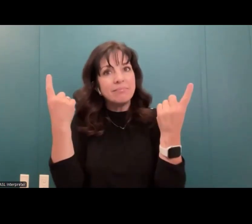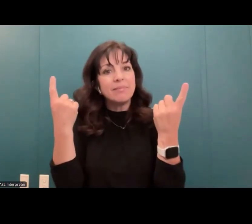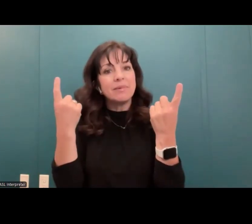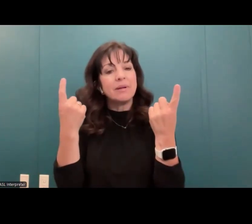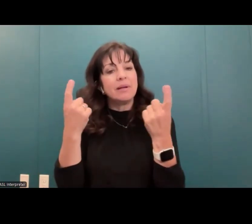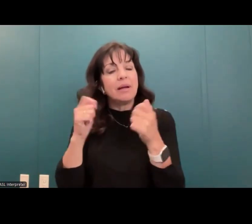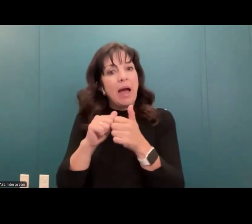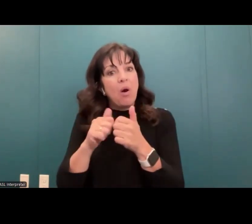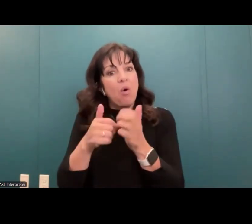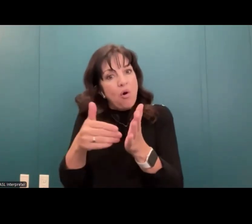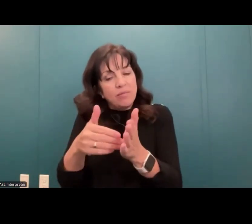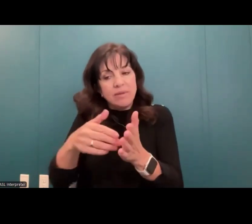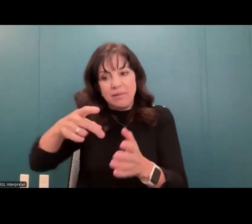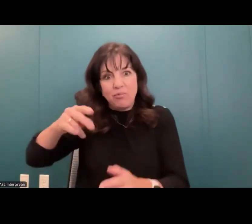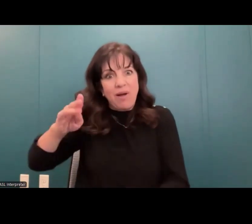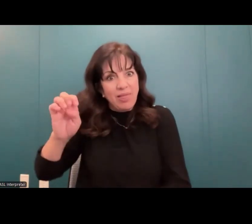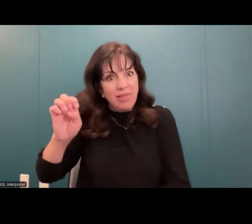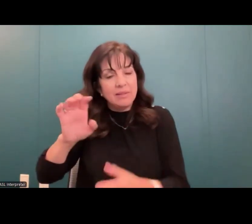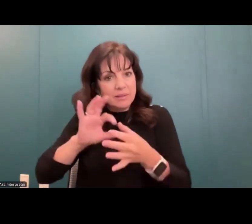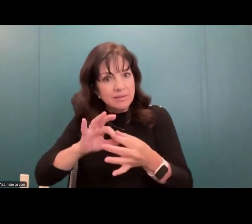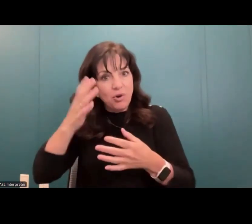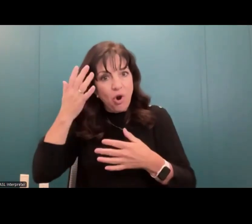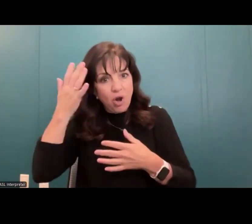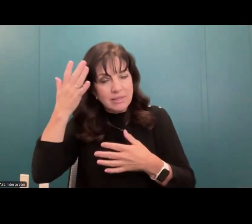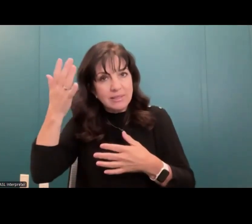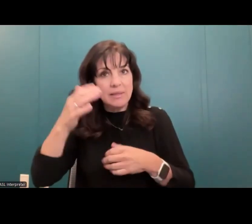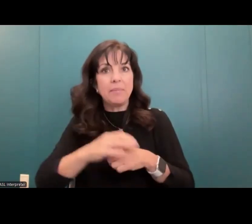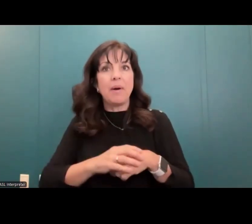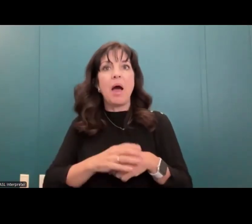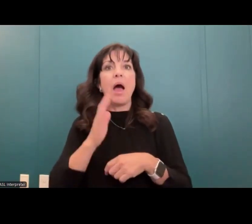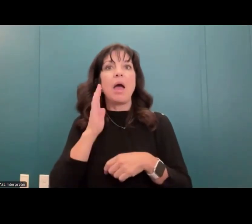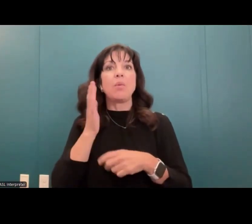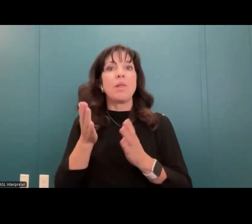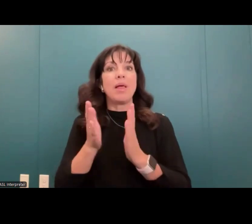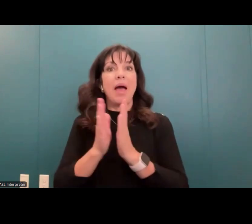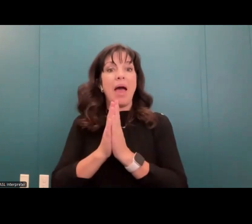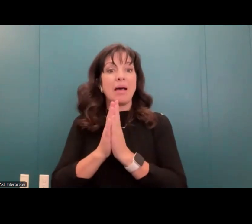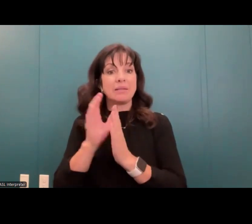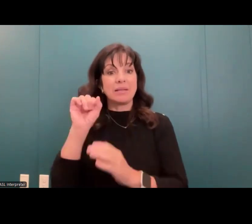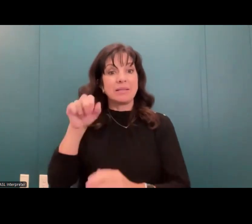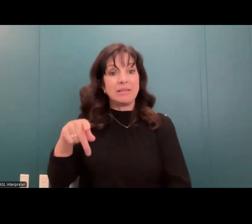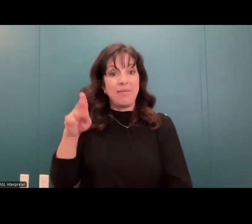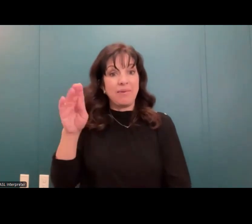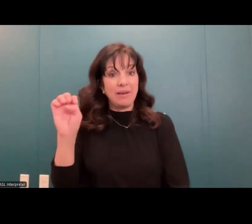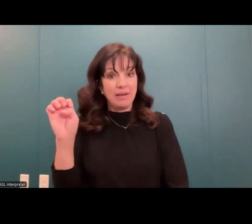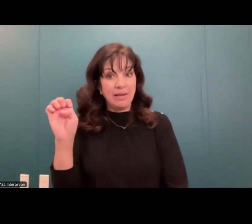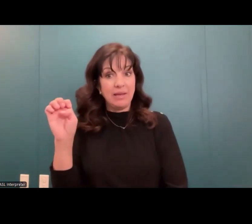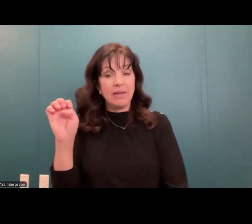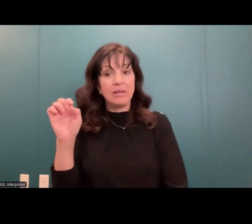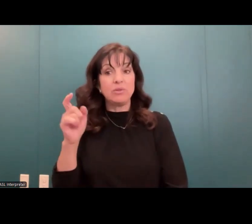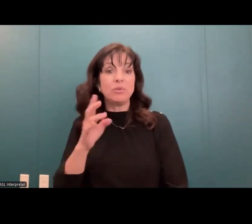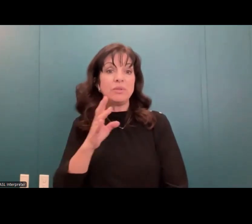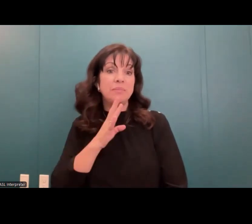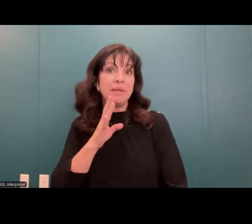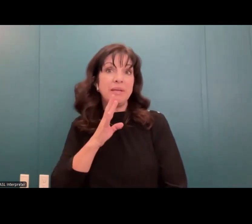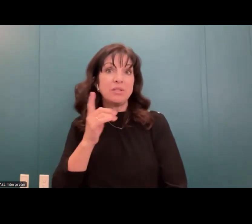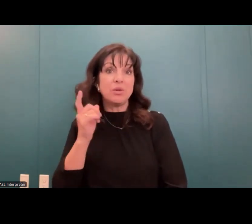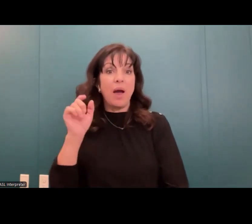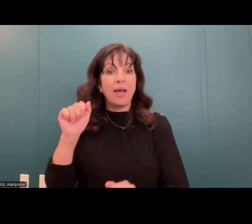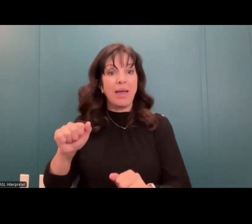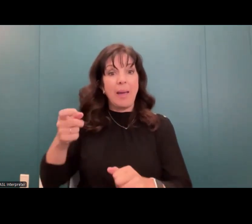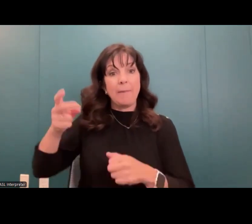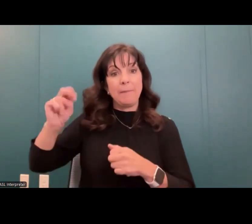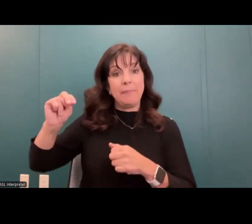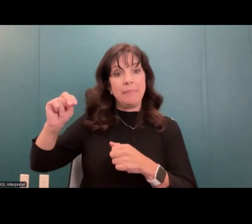prevalence around autism. I am going to ask Stephanie to speak so I can pin her